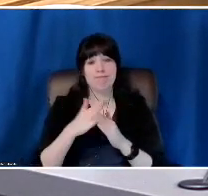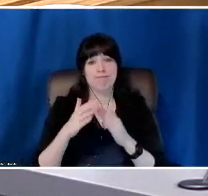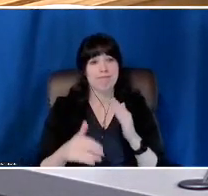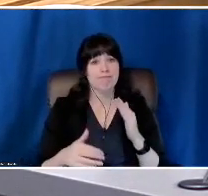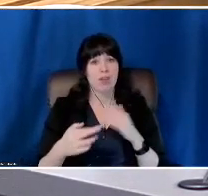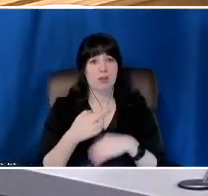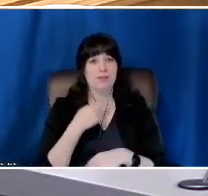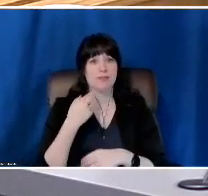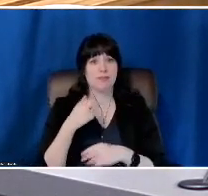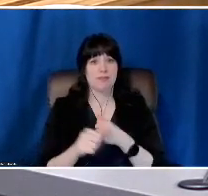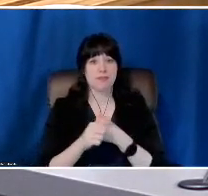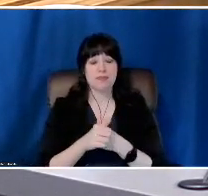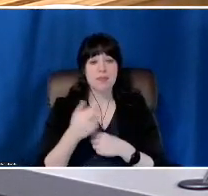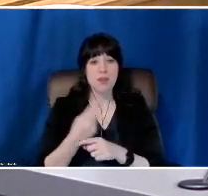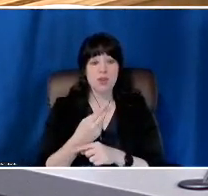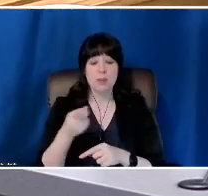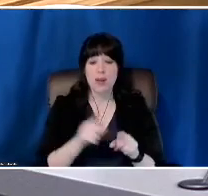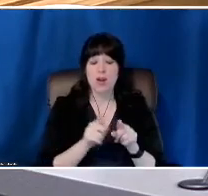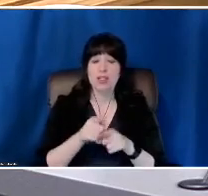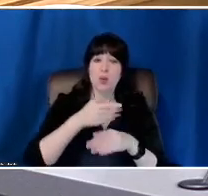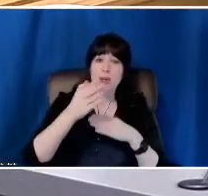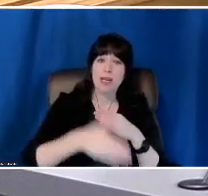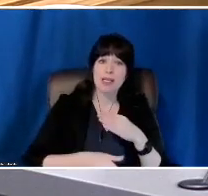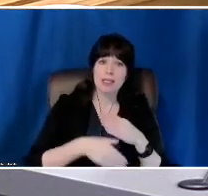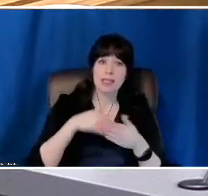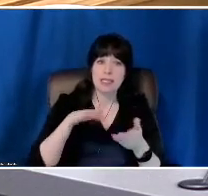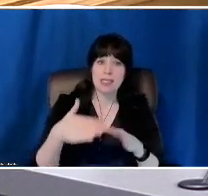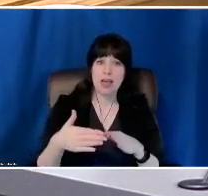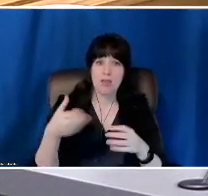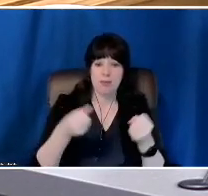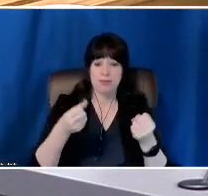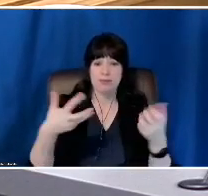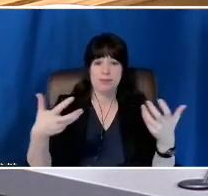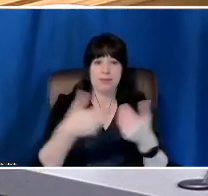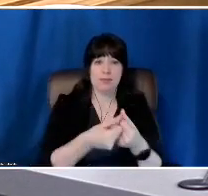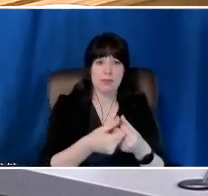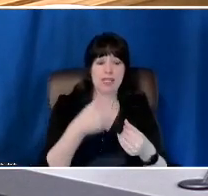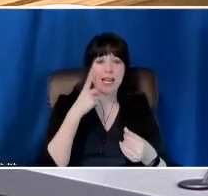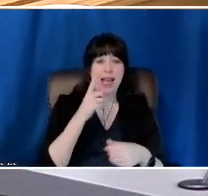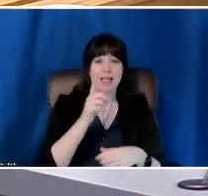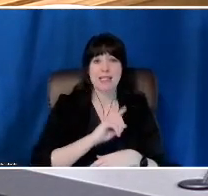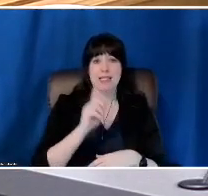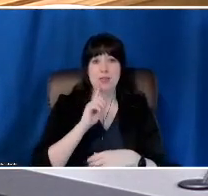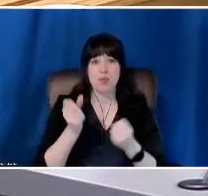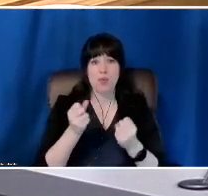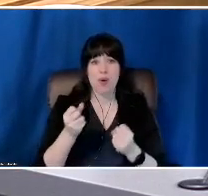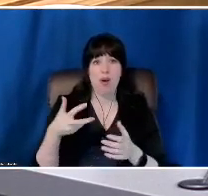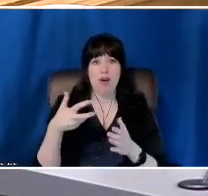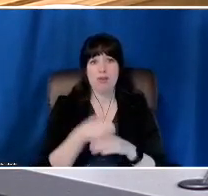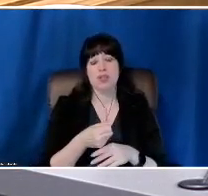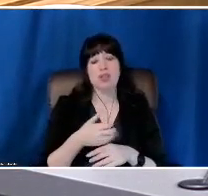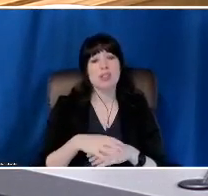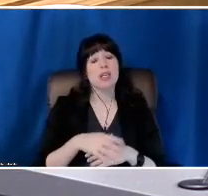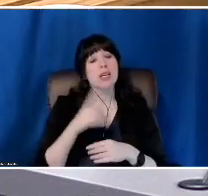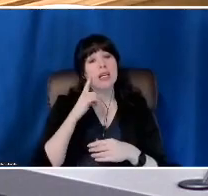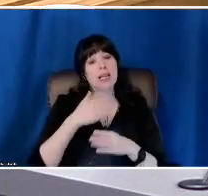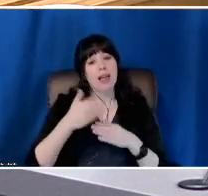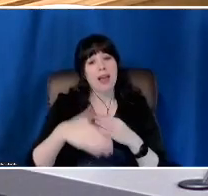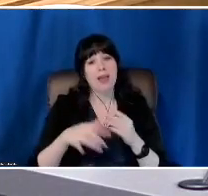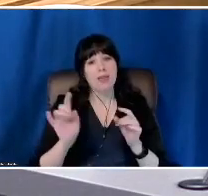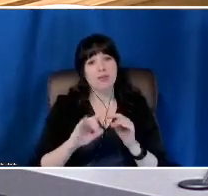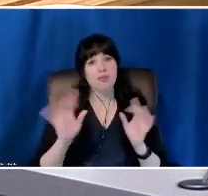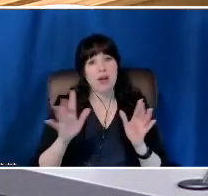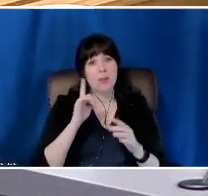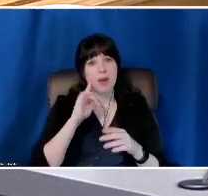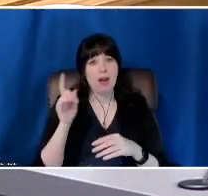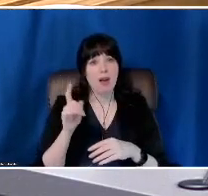This is also about ending deaths from collisions between vehicles and in single car crashes. It is also about ending the trauma of harming or